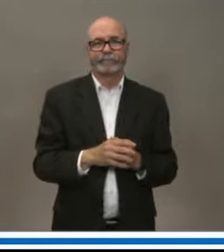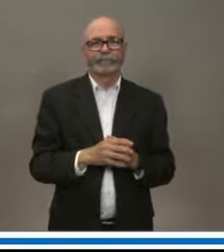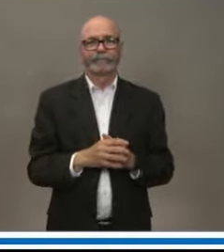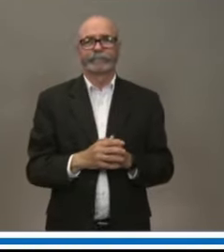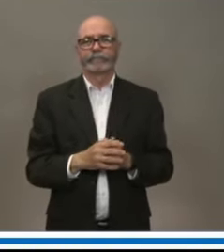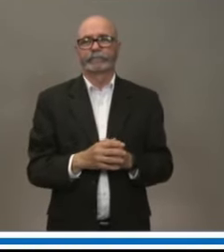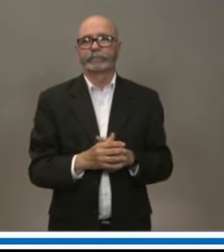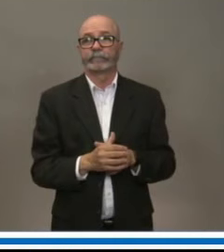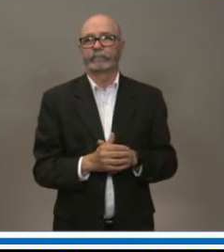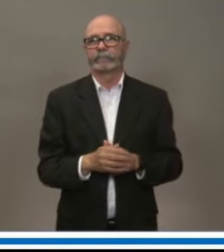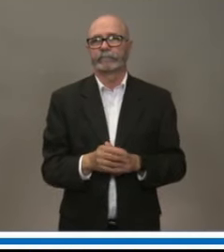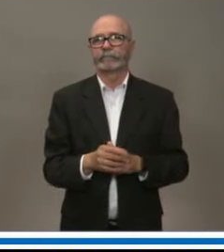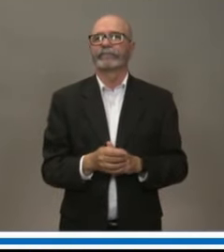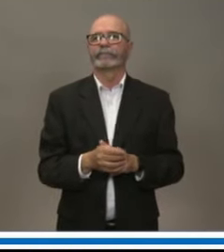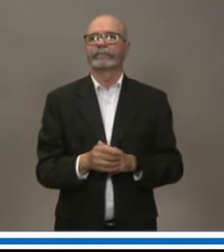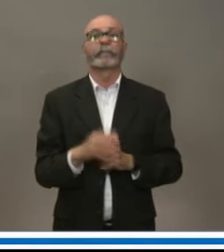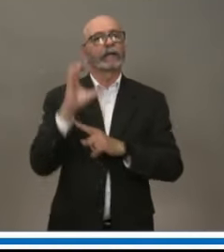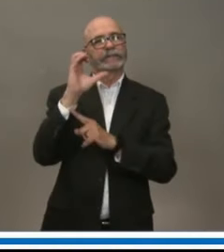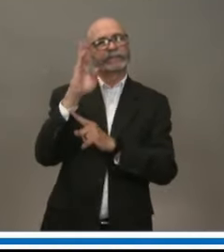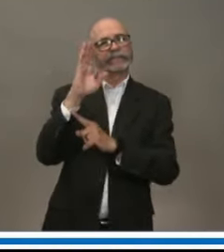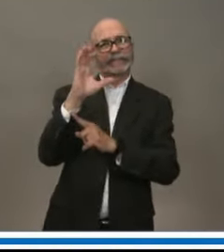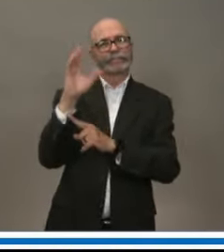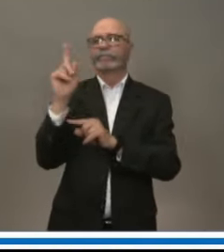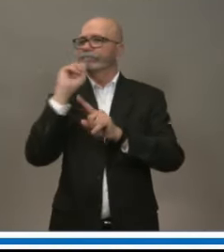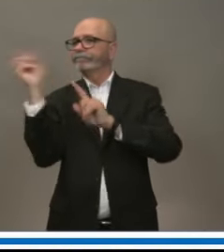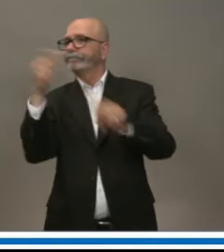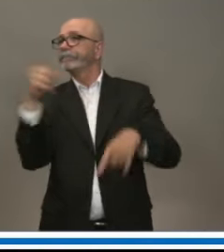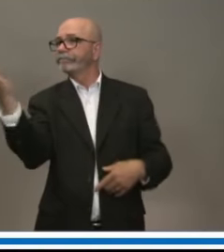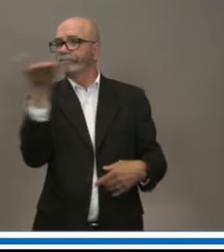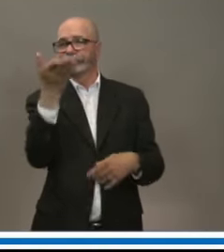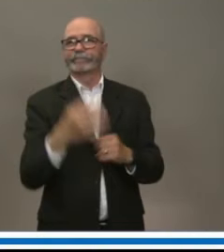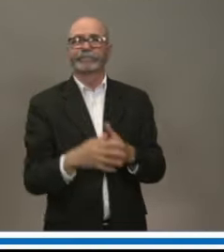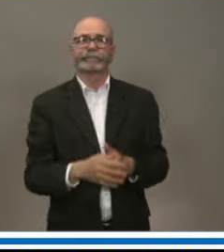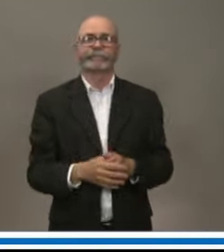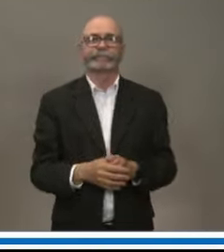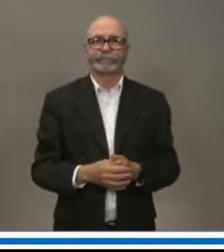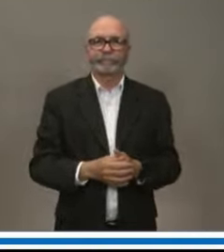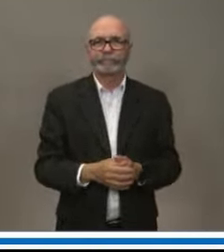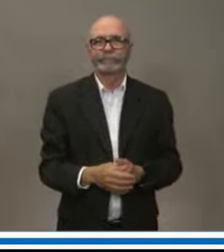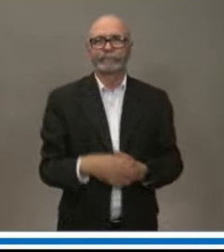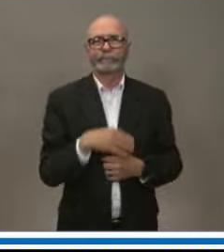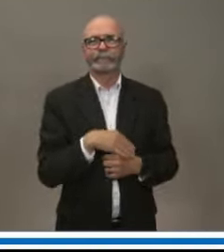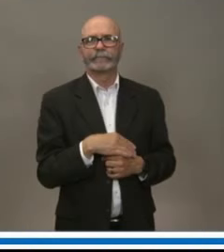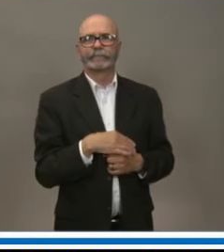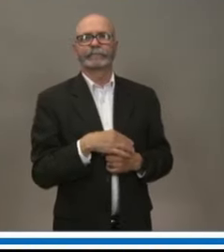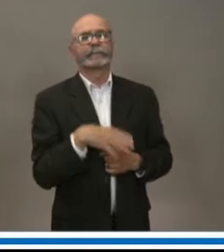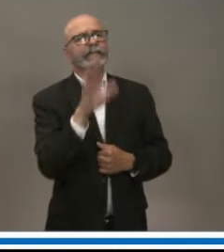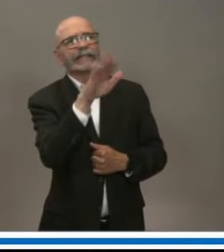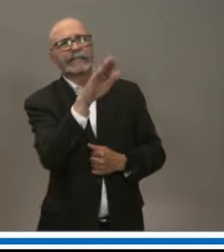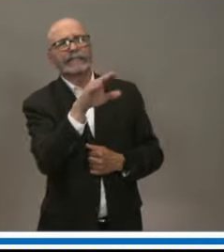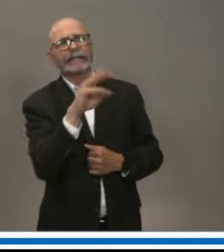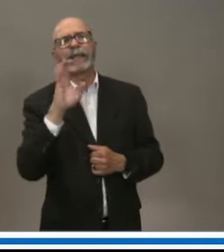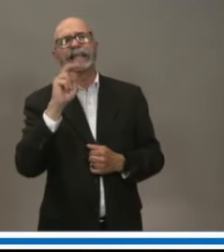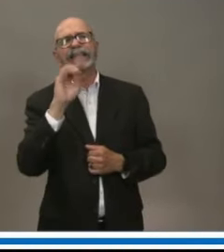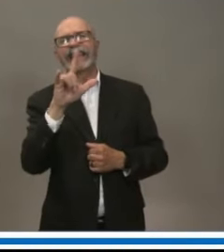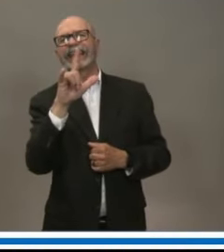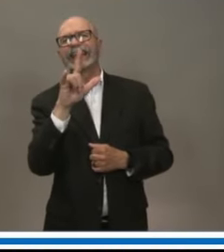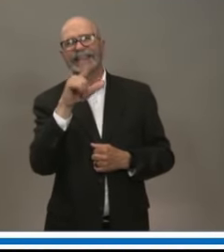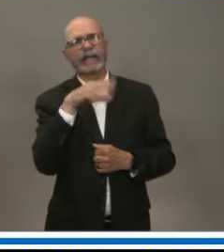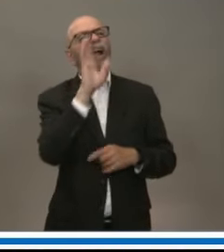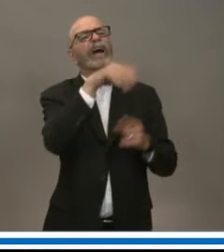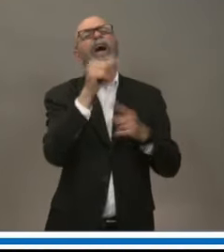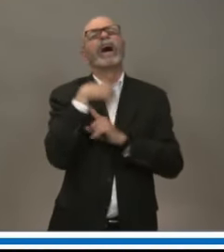Gorman from the CBC. Go ahead, Mike. Thanks. Premier, yesterday HRM all but acknowledged